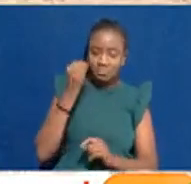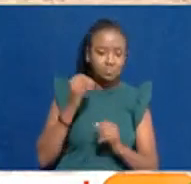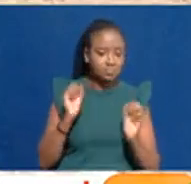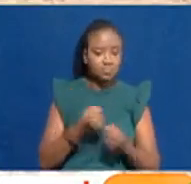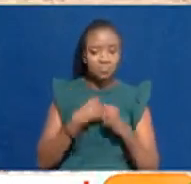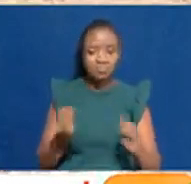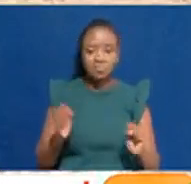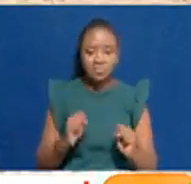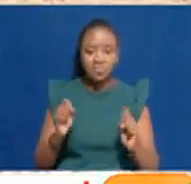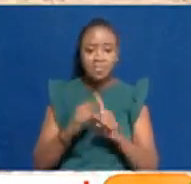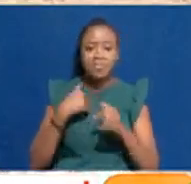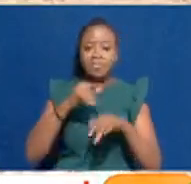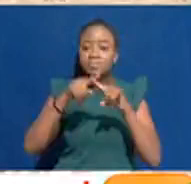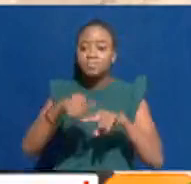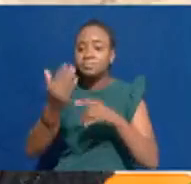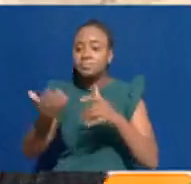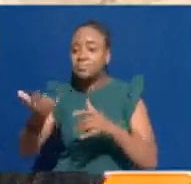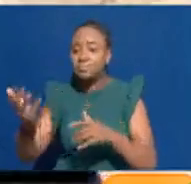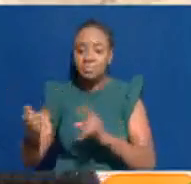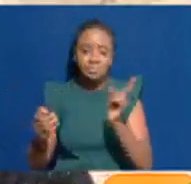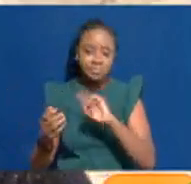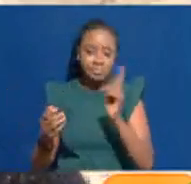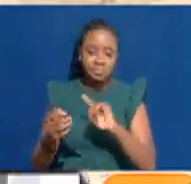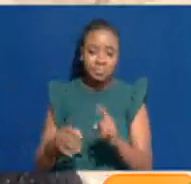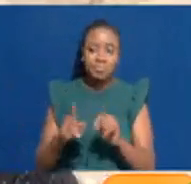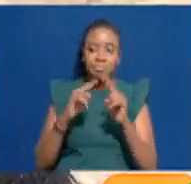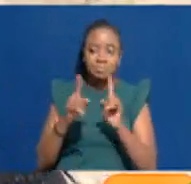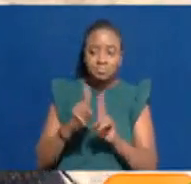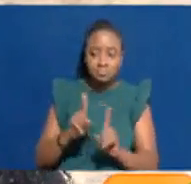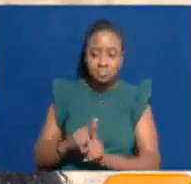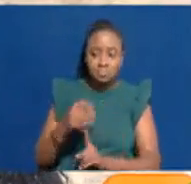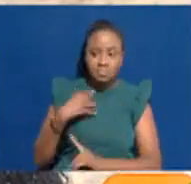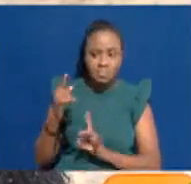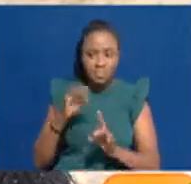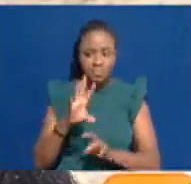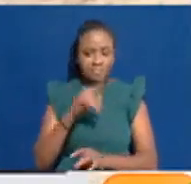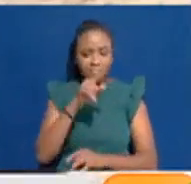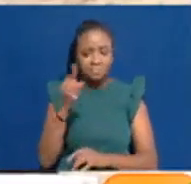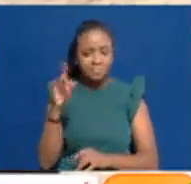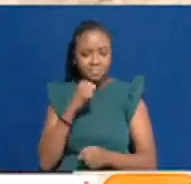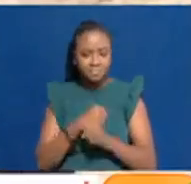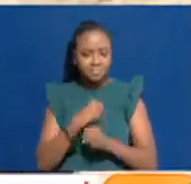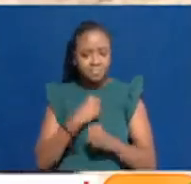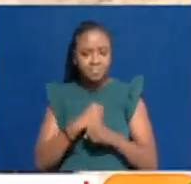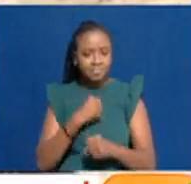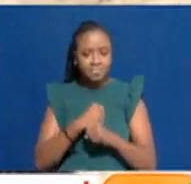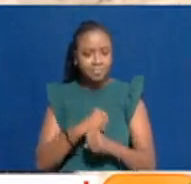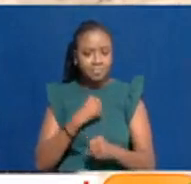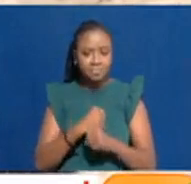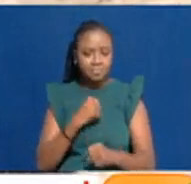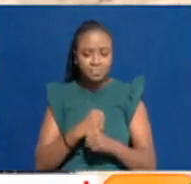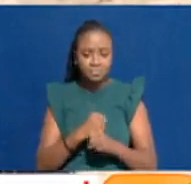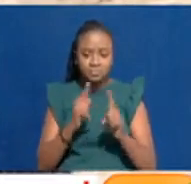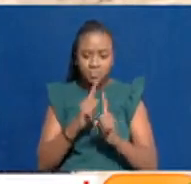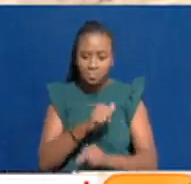utegemee mtu. Ndio akufanyie kitu. Nilikuwa napata watu wakipiga wakifanya biashara zao, nikaona mtu